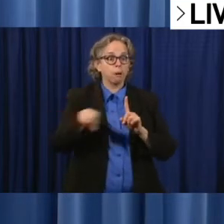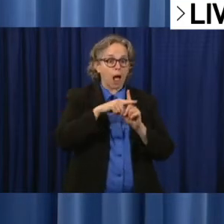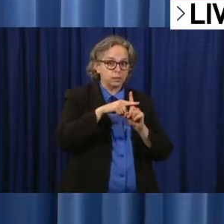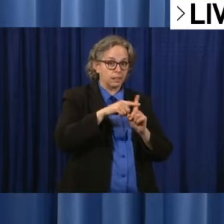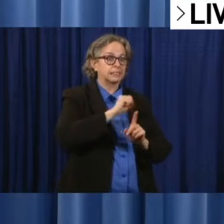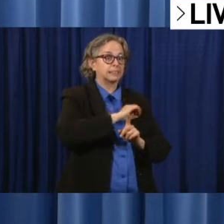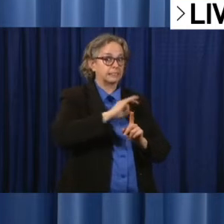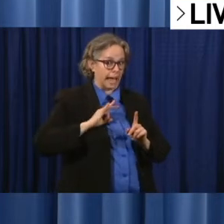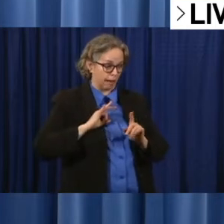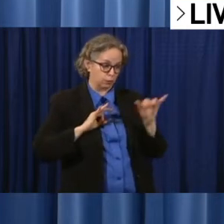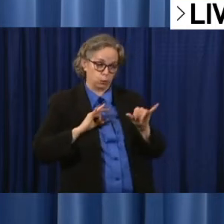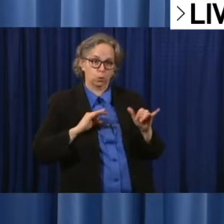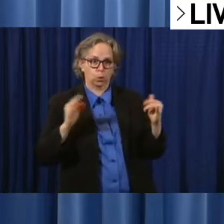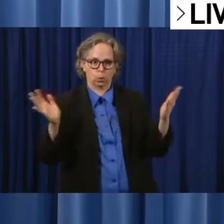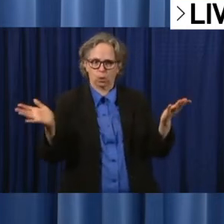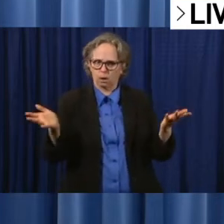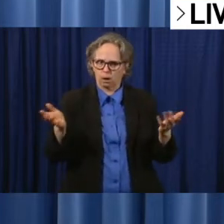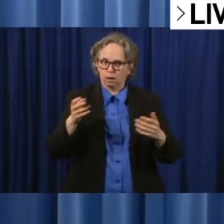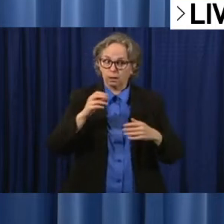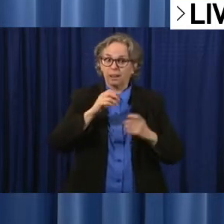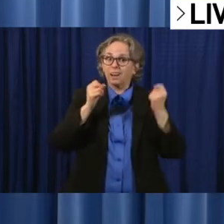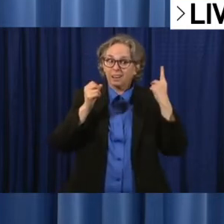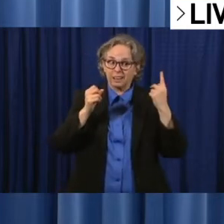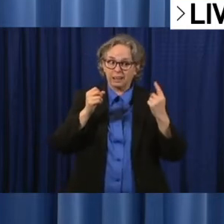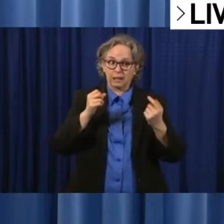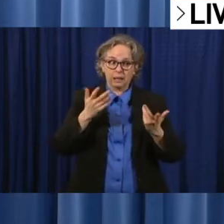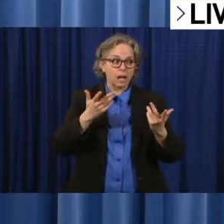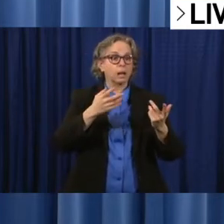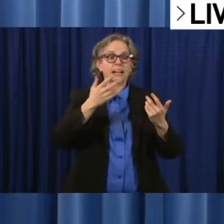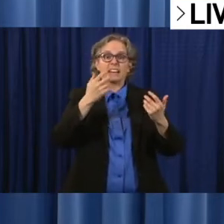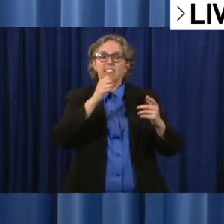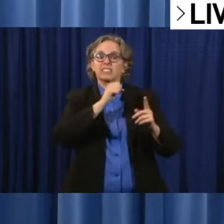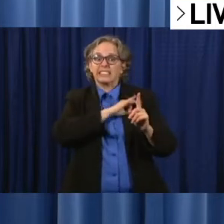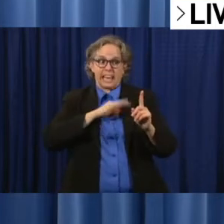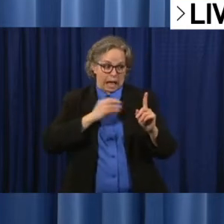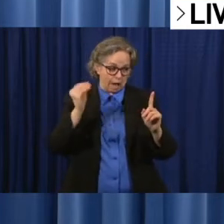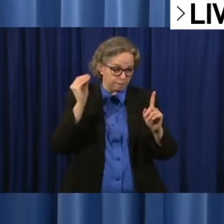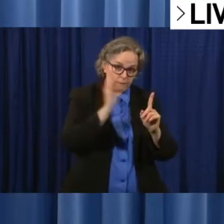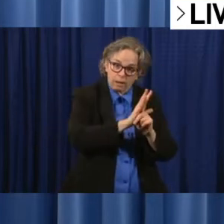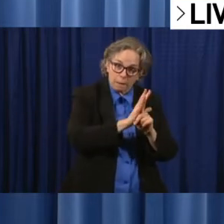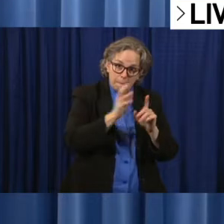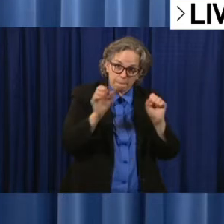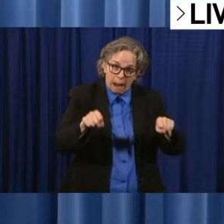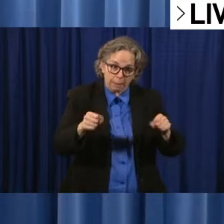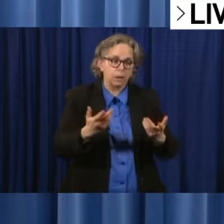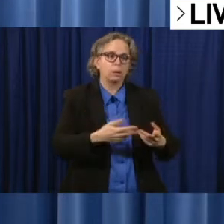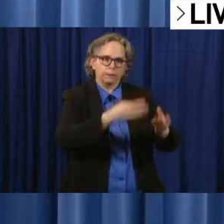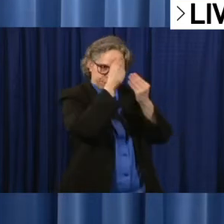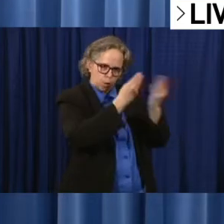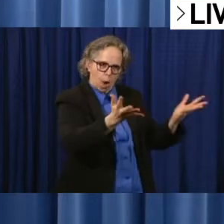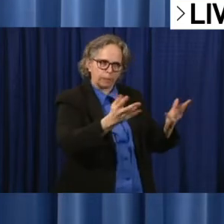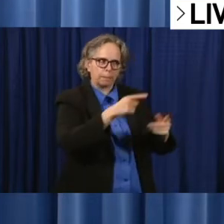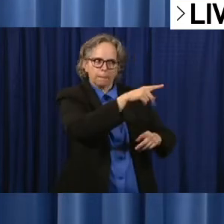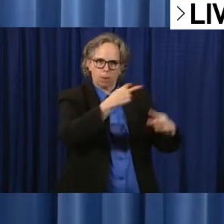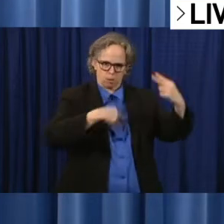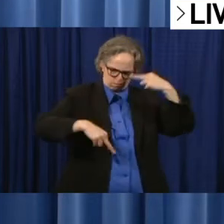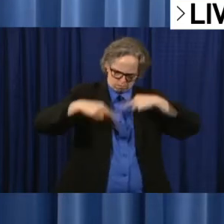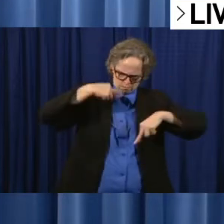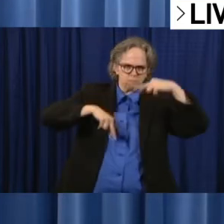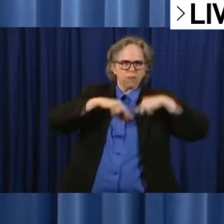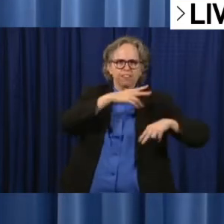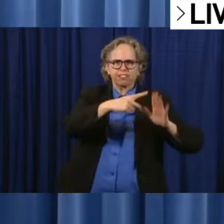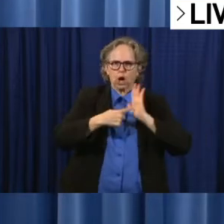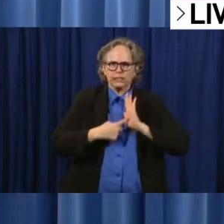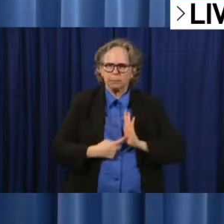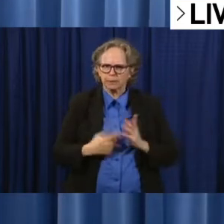notified and are being actively monitored for symptoms and are being urged to be tested.